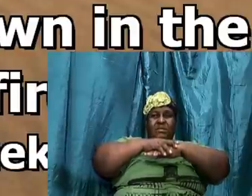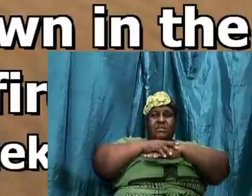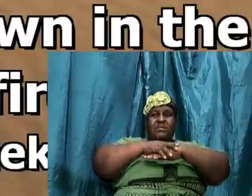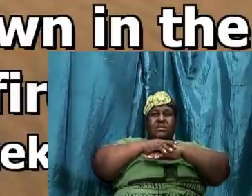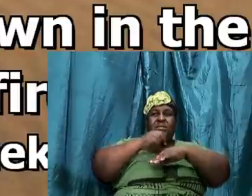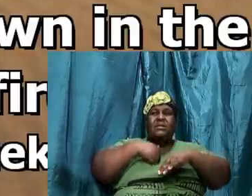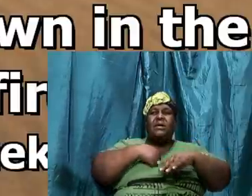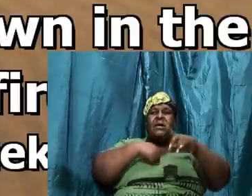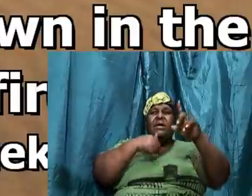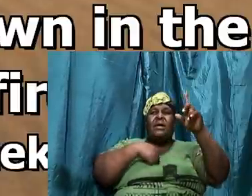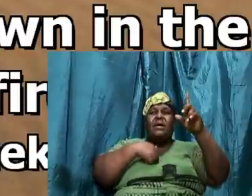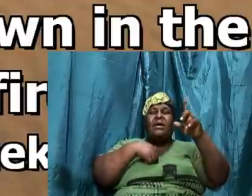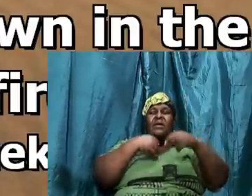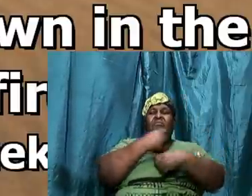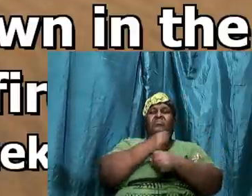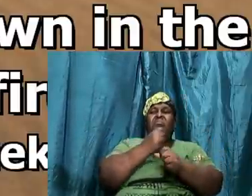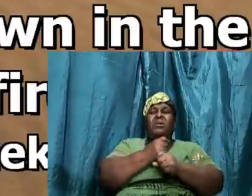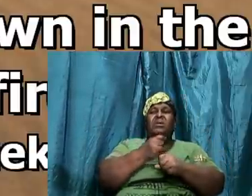and I have set thee so.